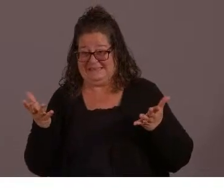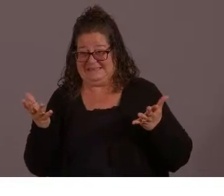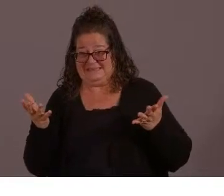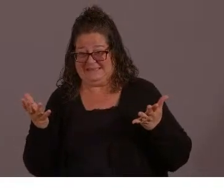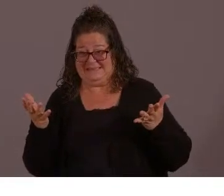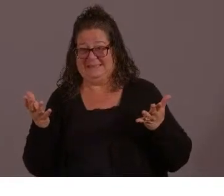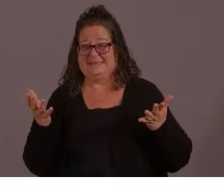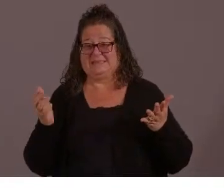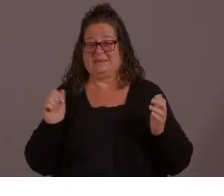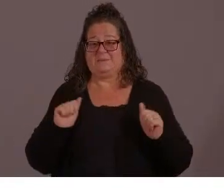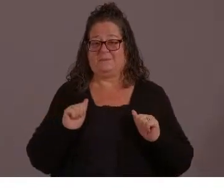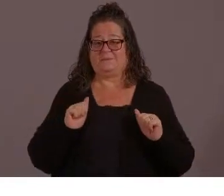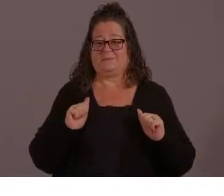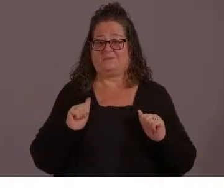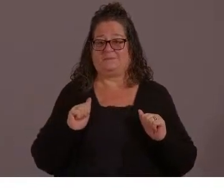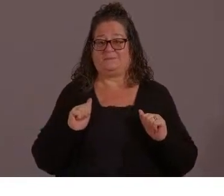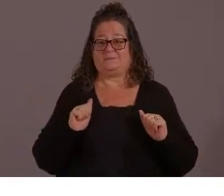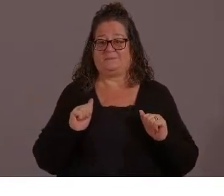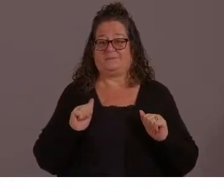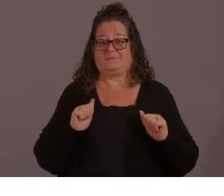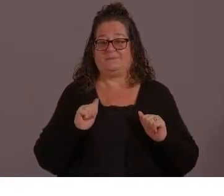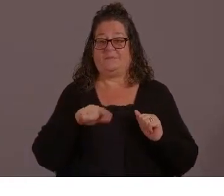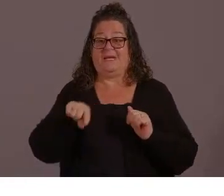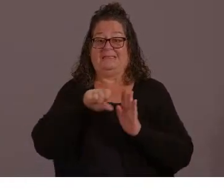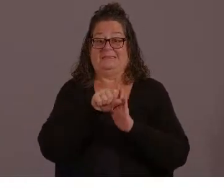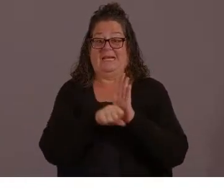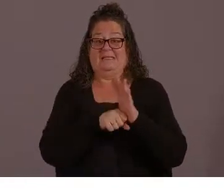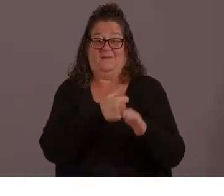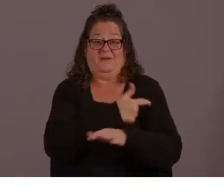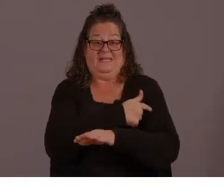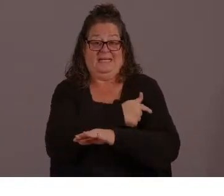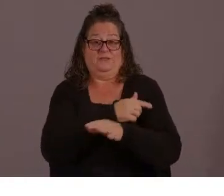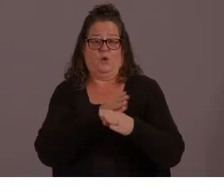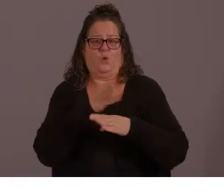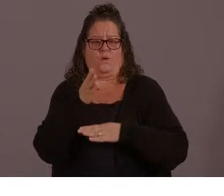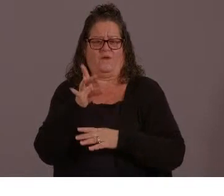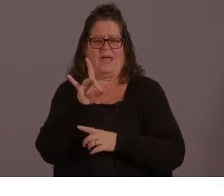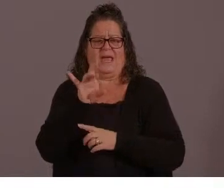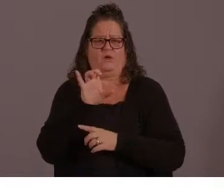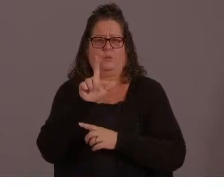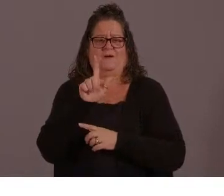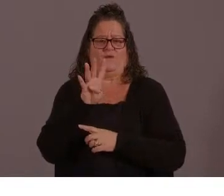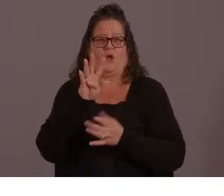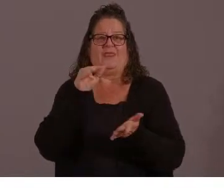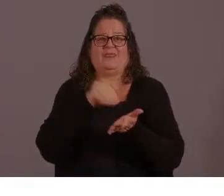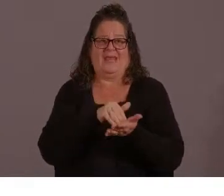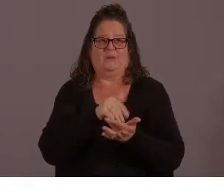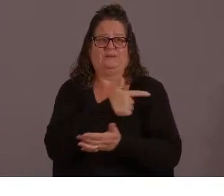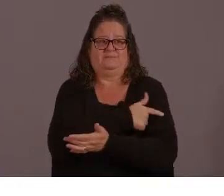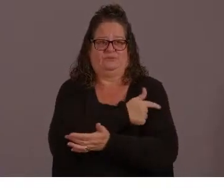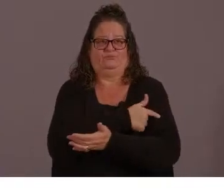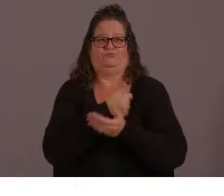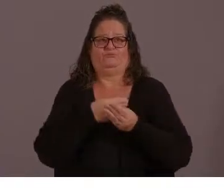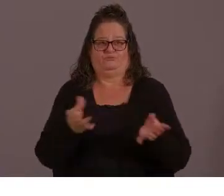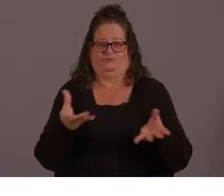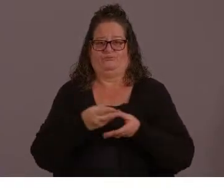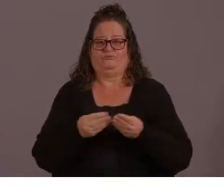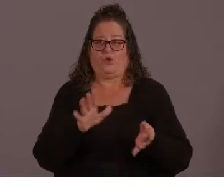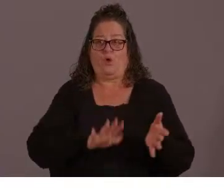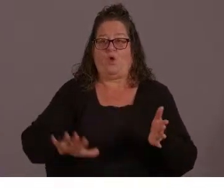At our state vaccination sites, over 824,000 doses of vaccine have been administered across the